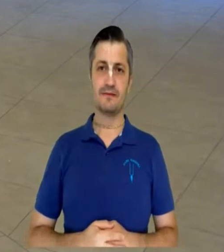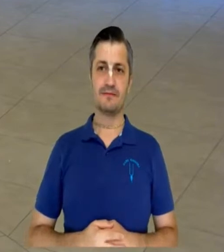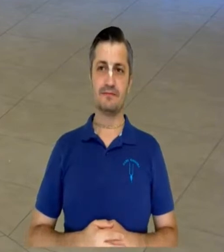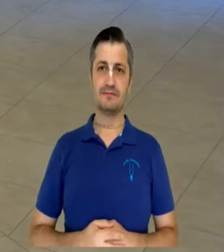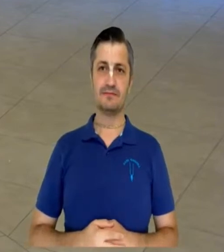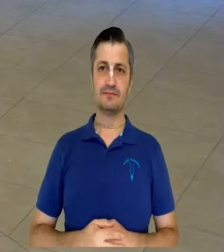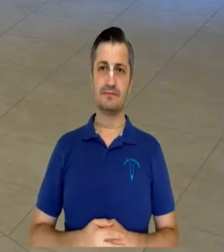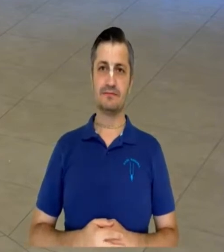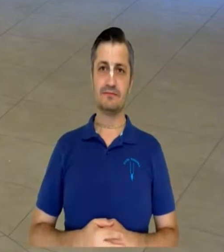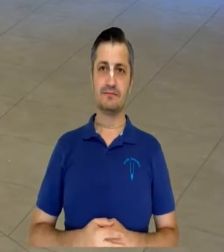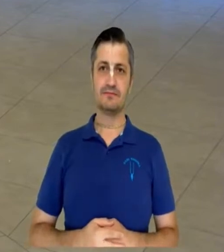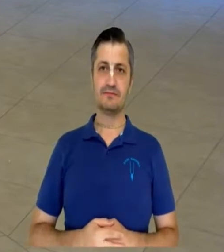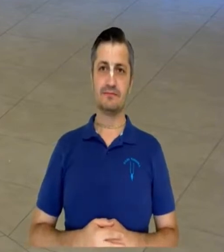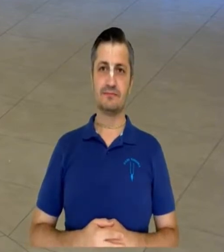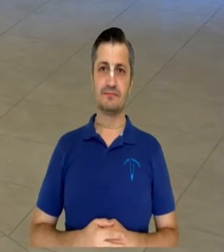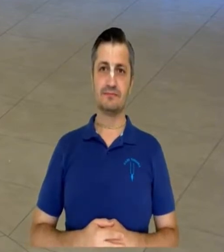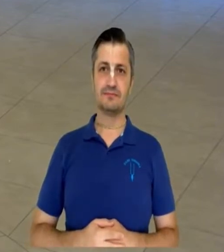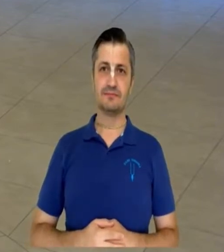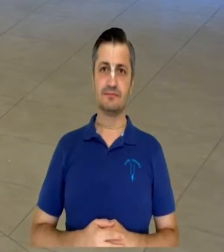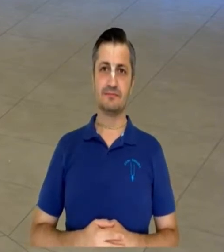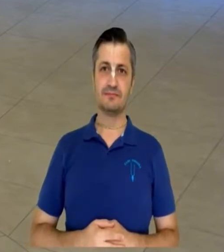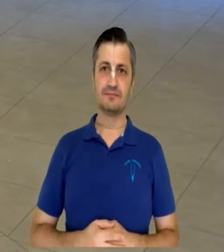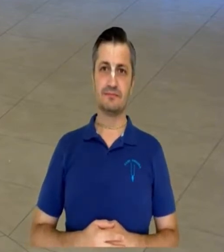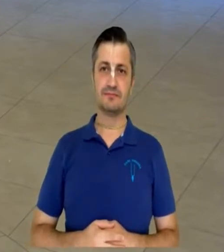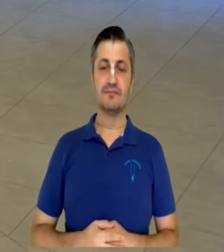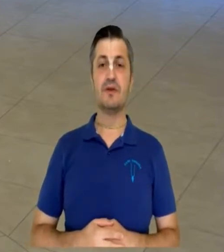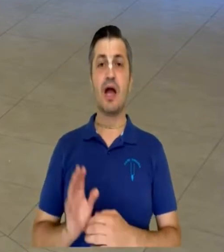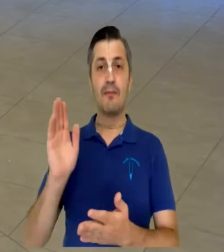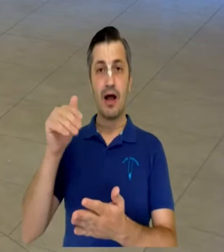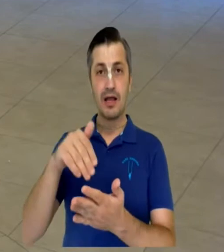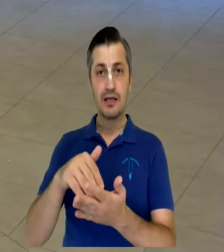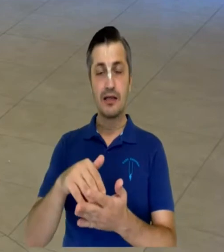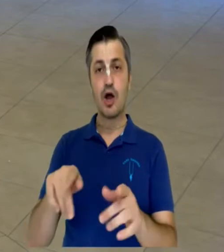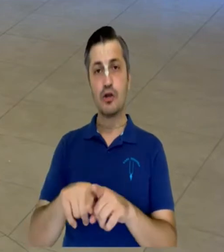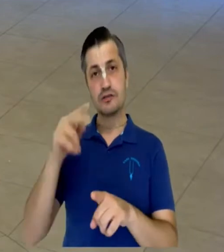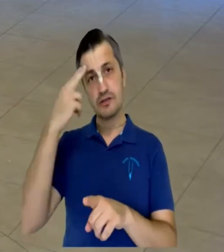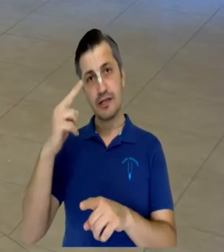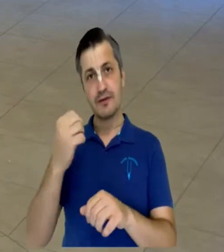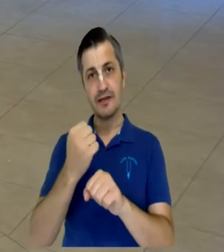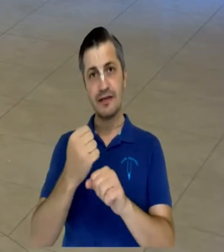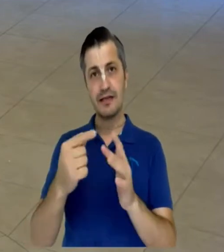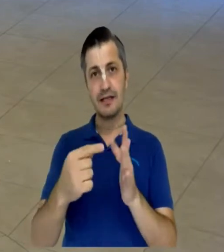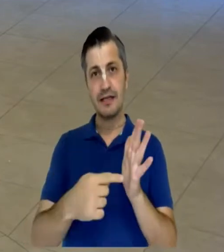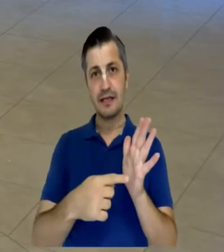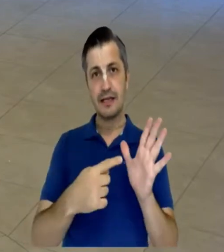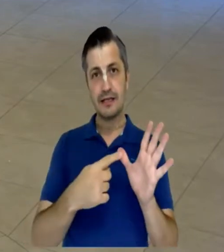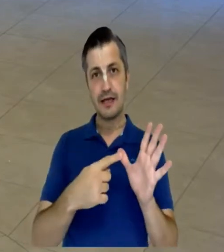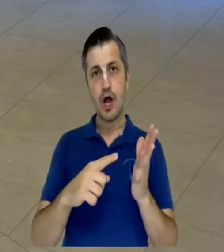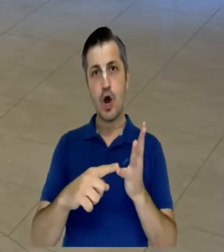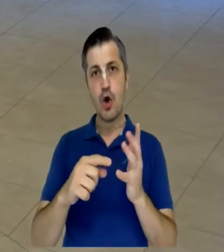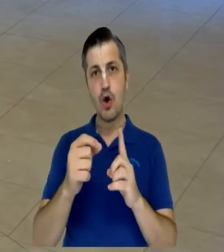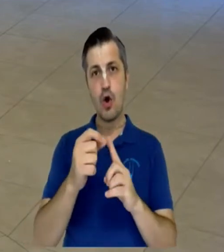So, as I mentioned, Bhagavad Gita is also known as Gita Upanishad, which means that